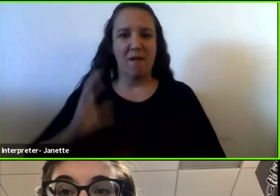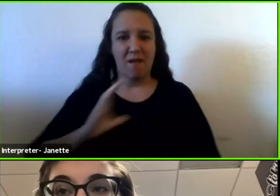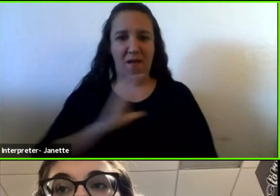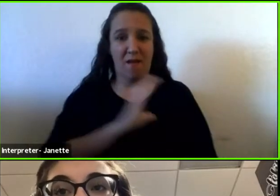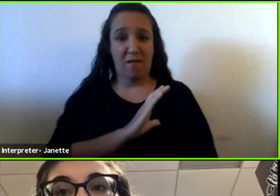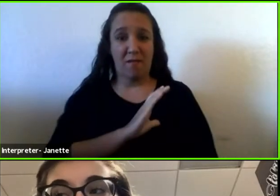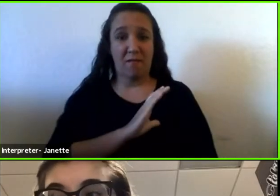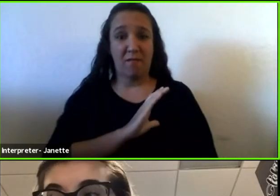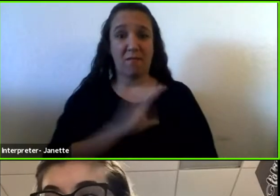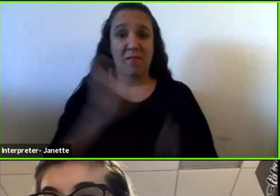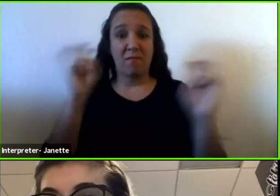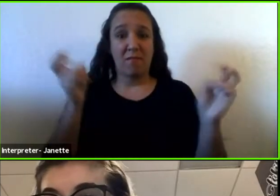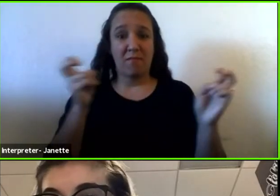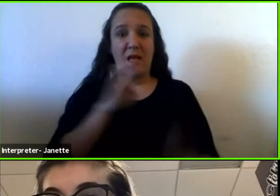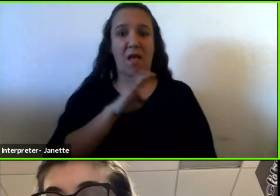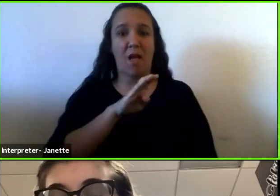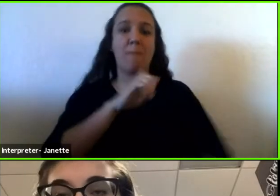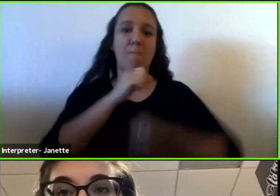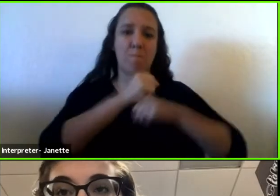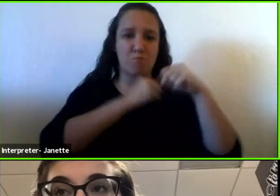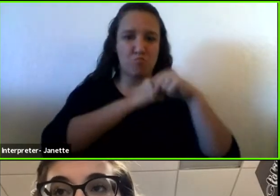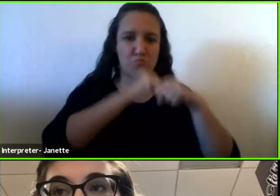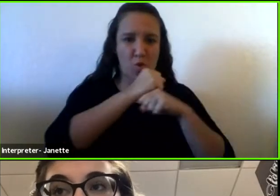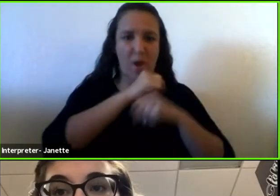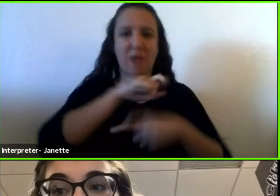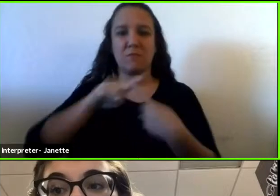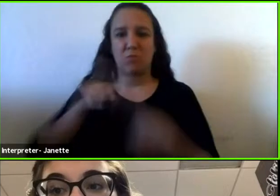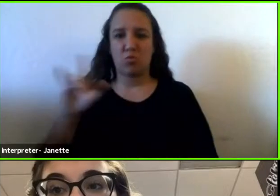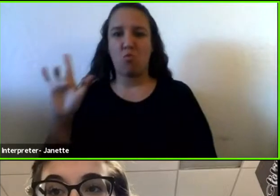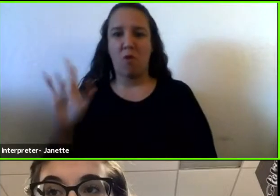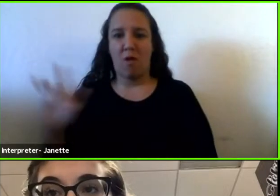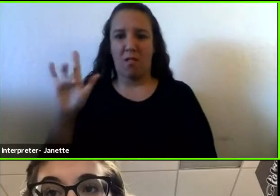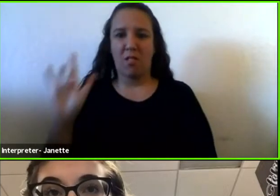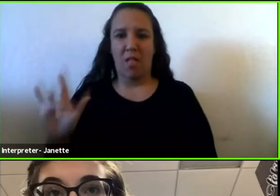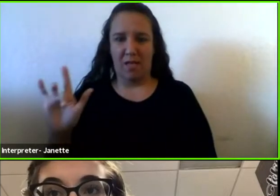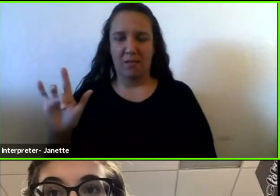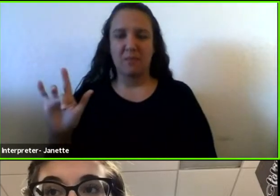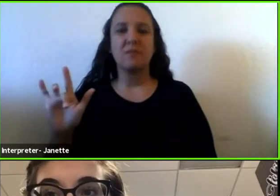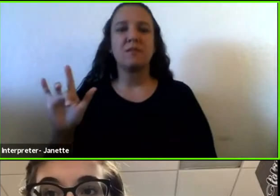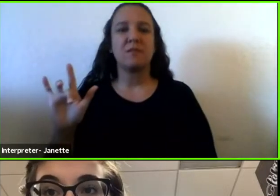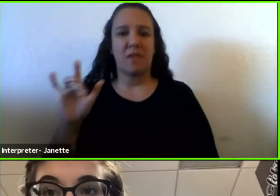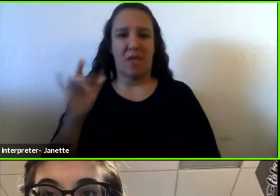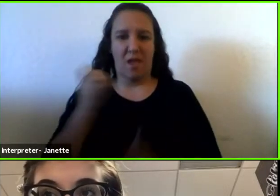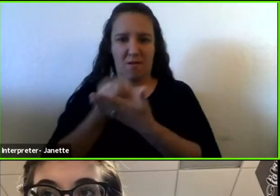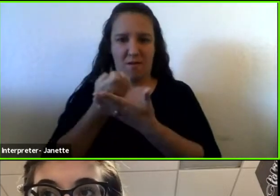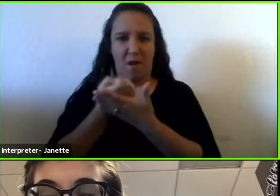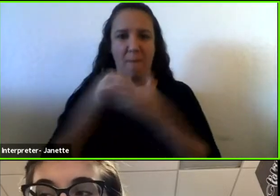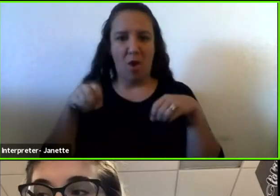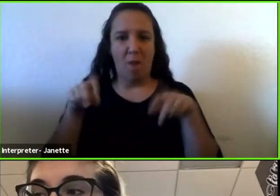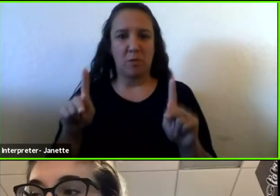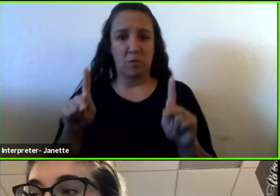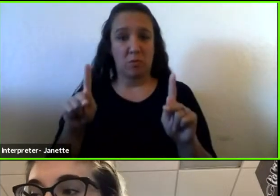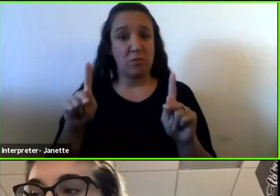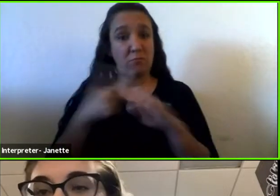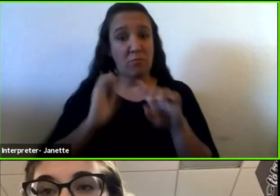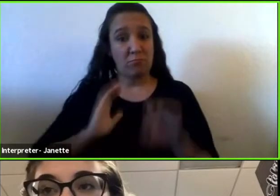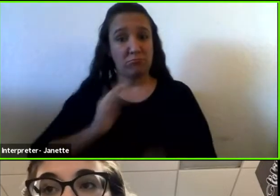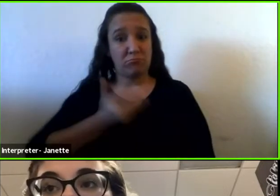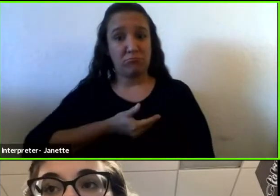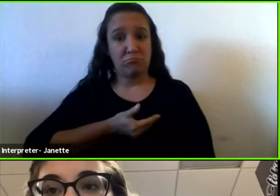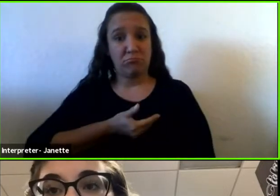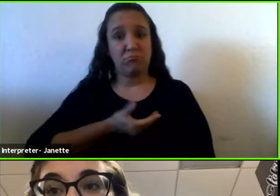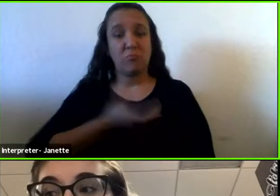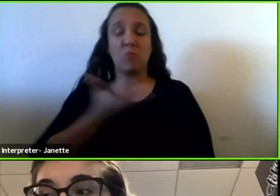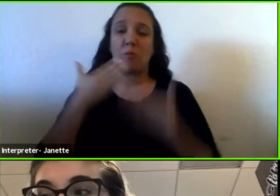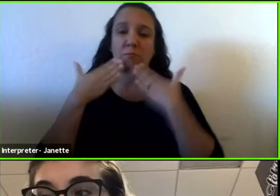Clicks, Expanding Opportunities. On behalf of the Town of Miami Lakes and its Economic Development Committee, we would like to express